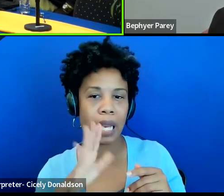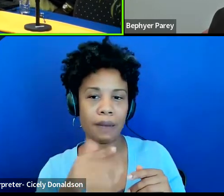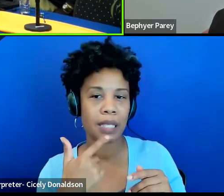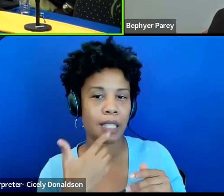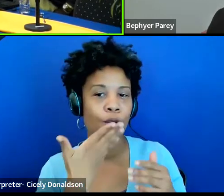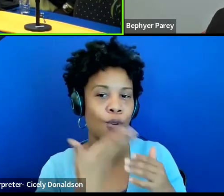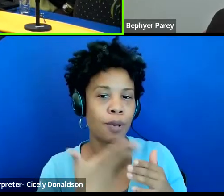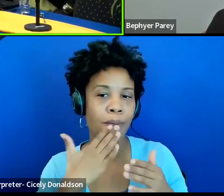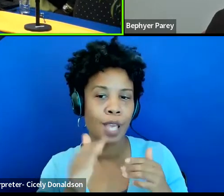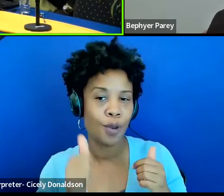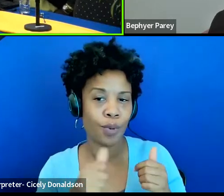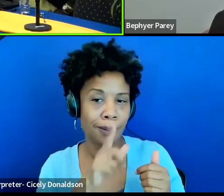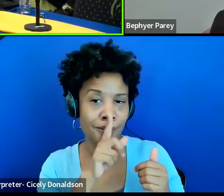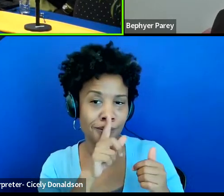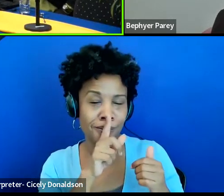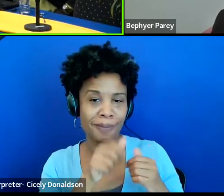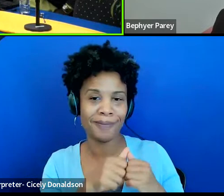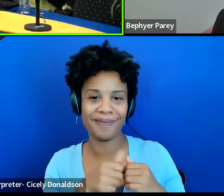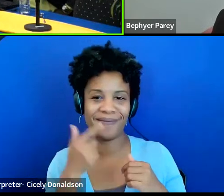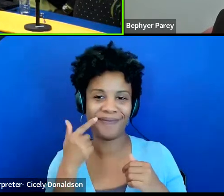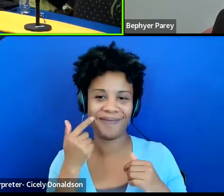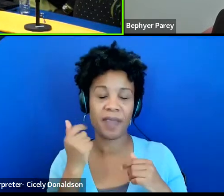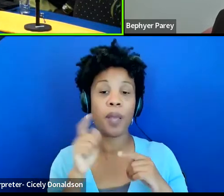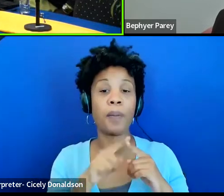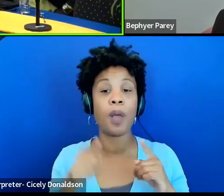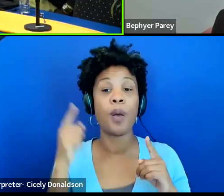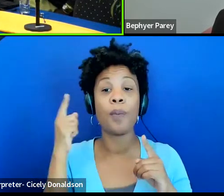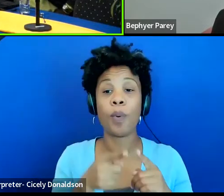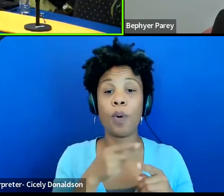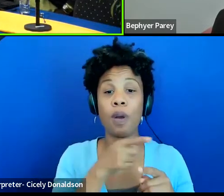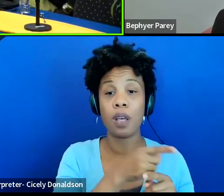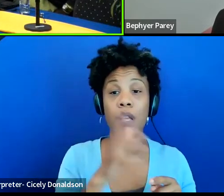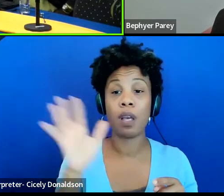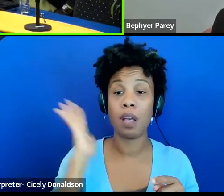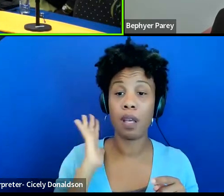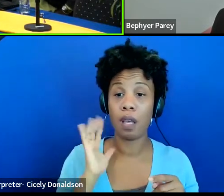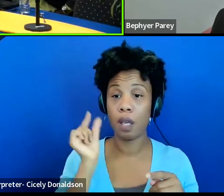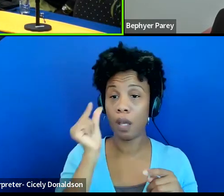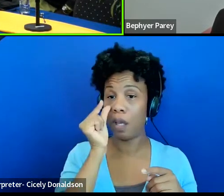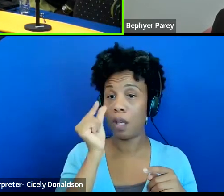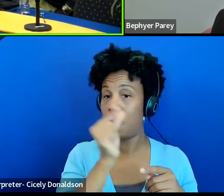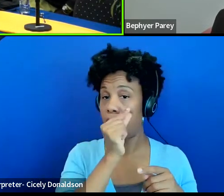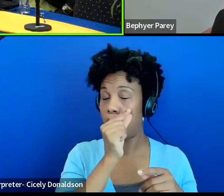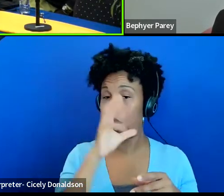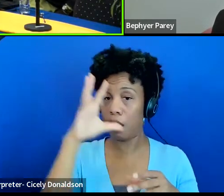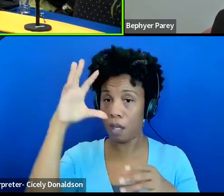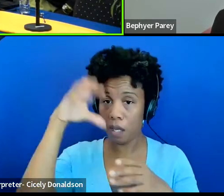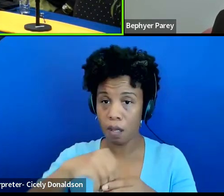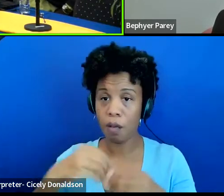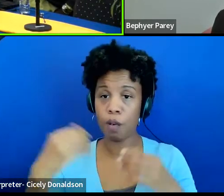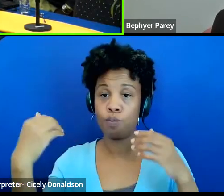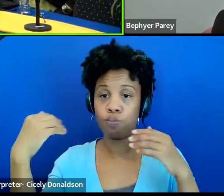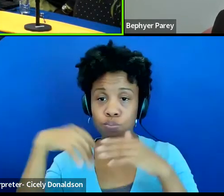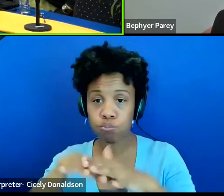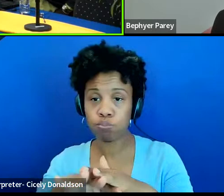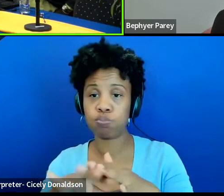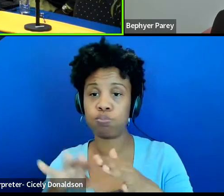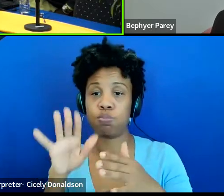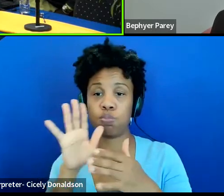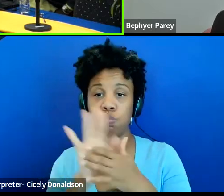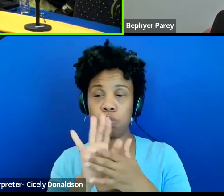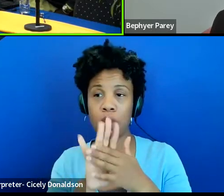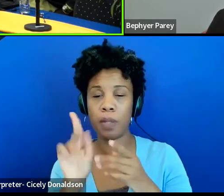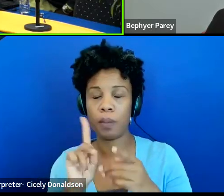But the mere fact that she was in the same classroom with them created an impact, so that